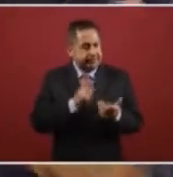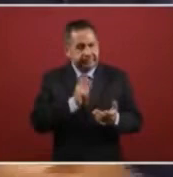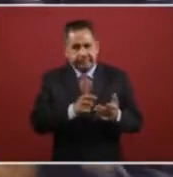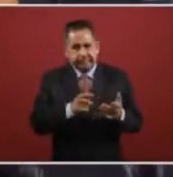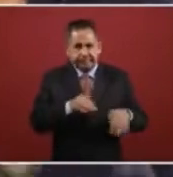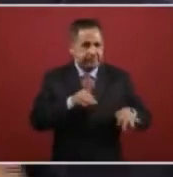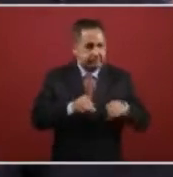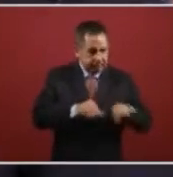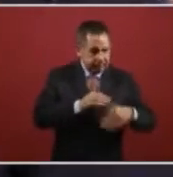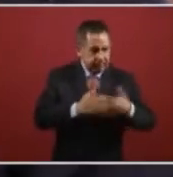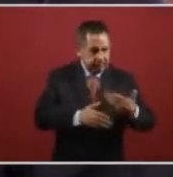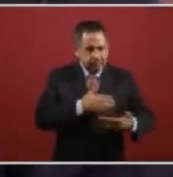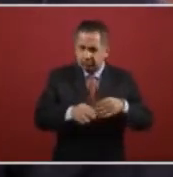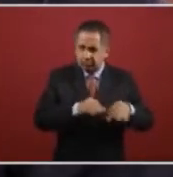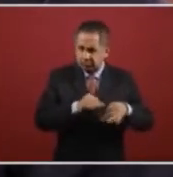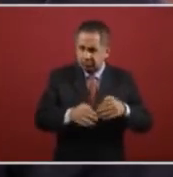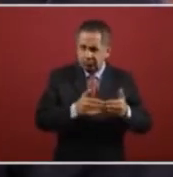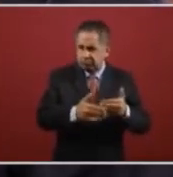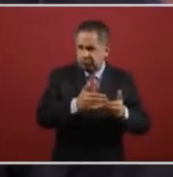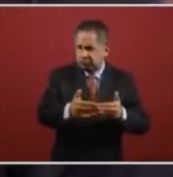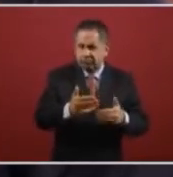Because this means work.